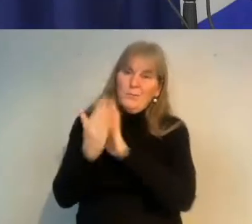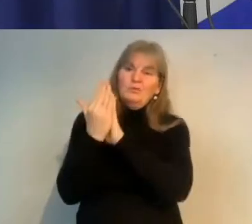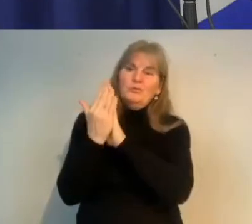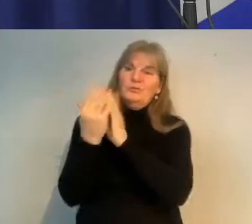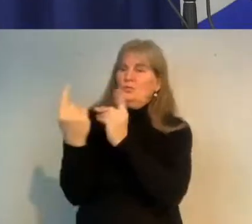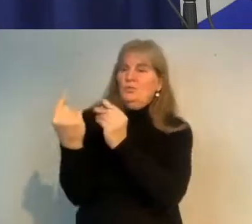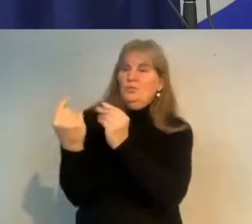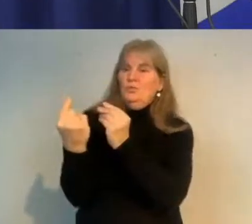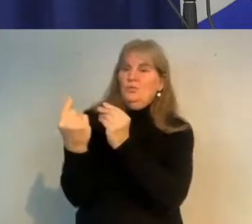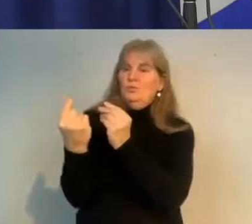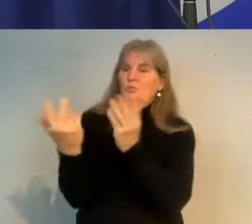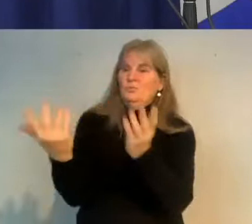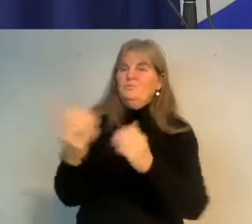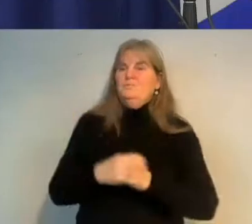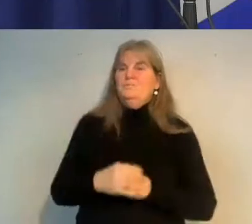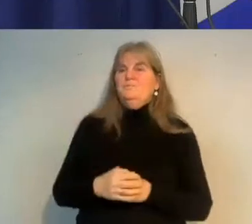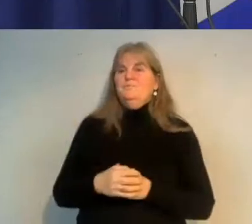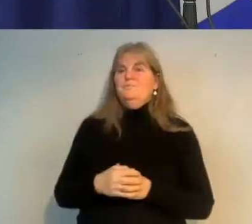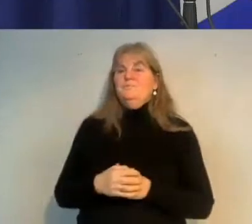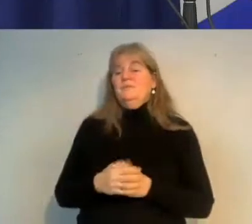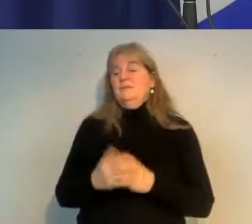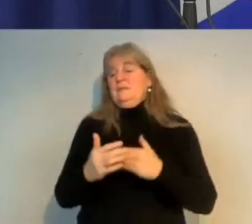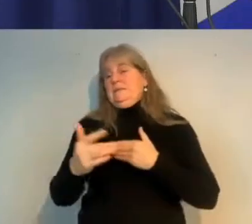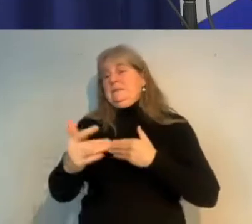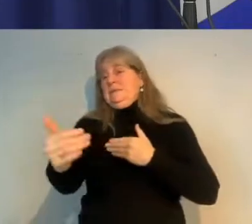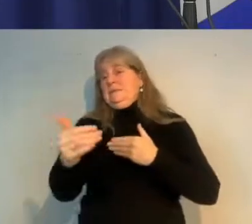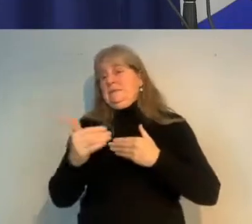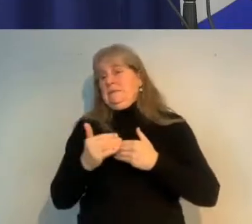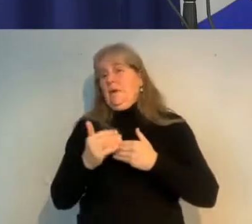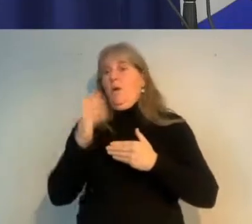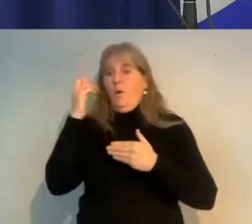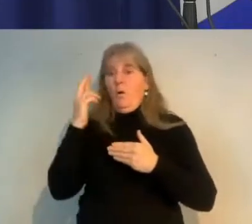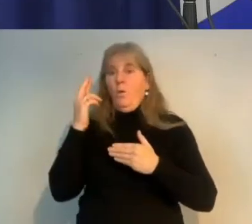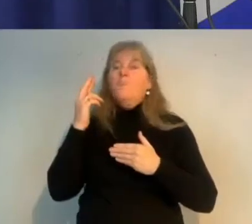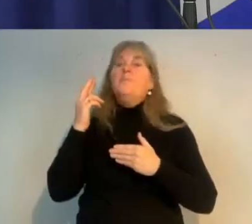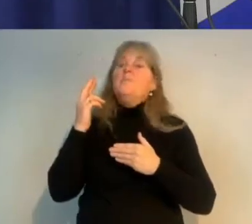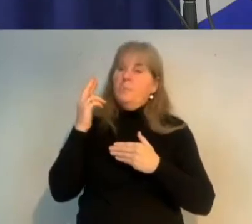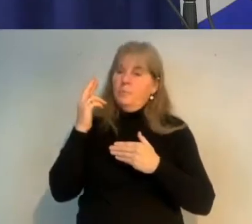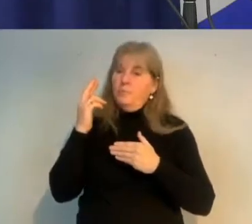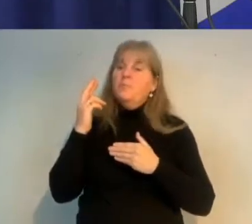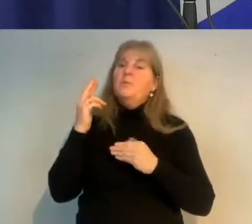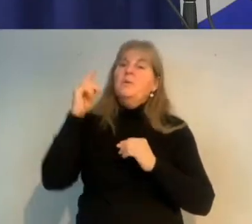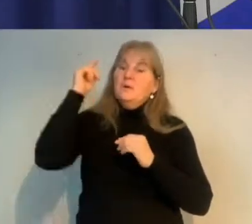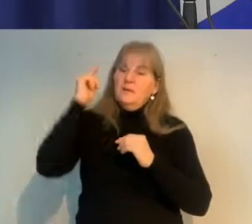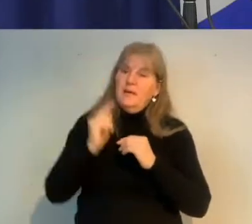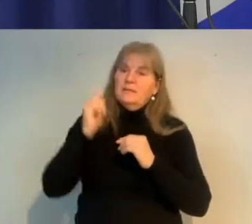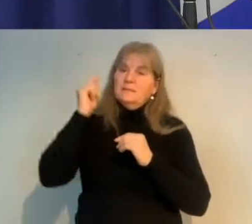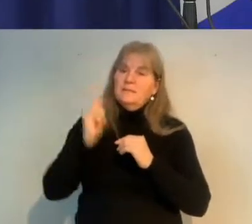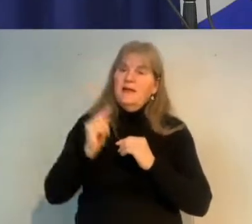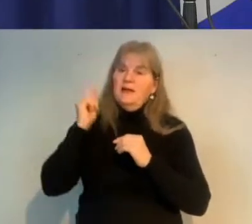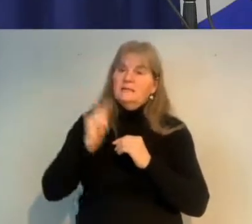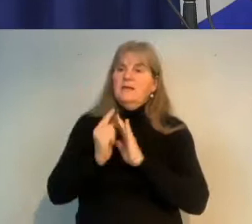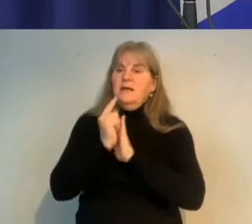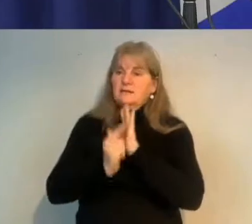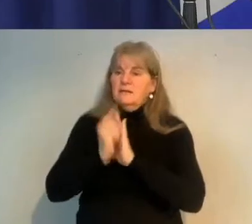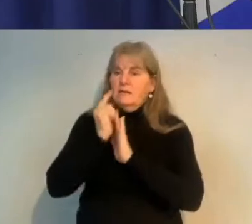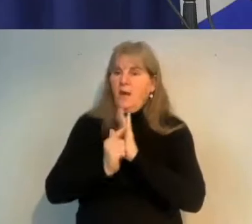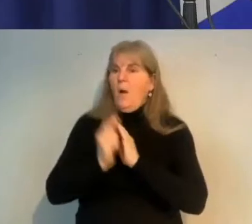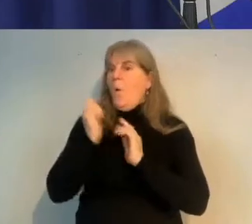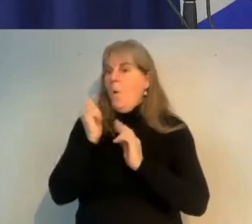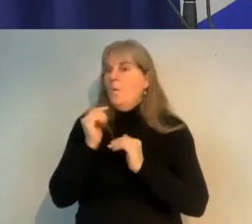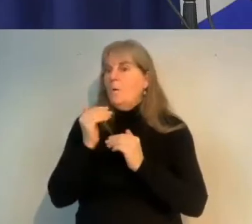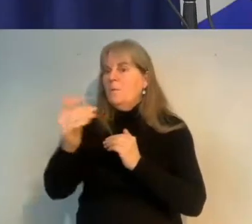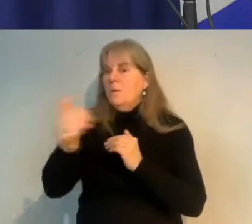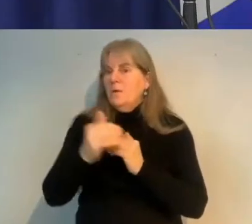Over the long run, I'm hoping that we won't need to legislate so many things and that we'll move into a space where we all just know what to